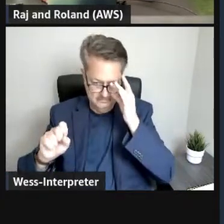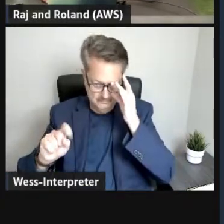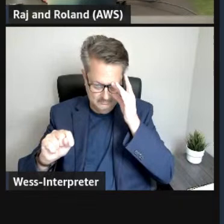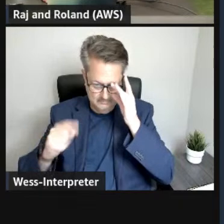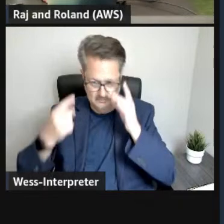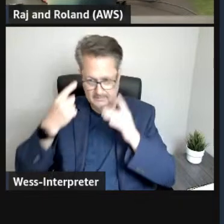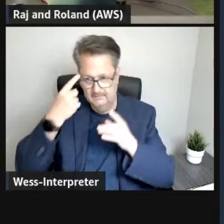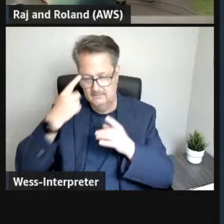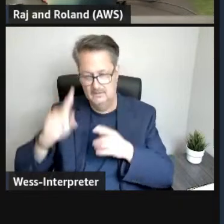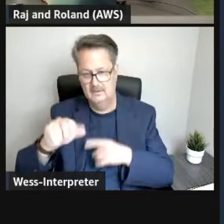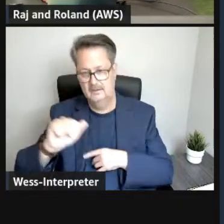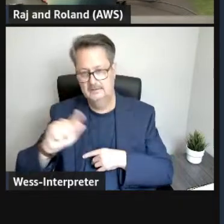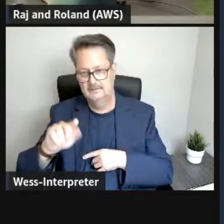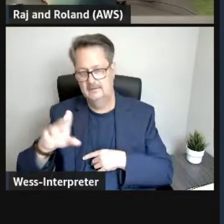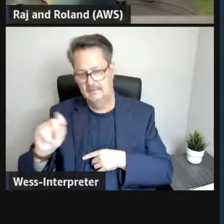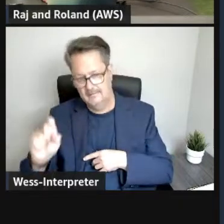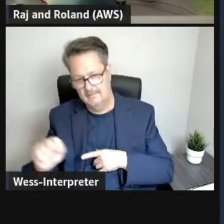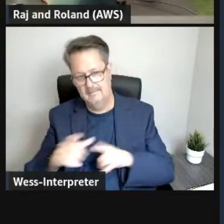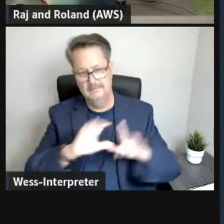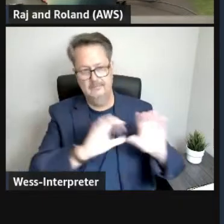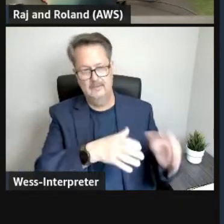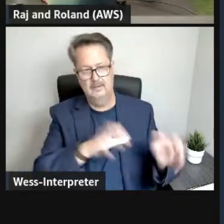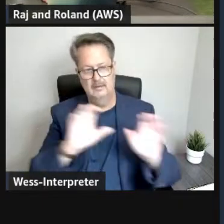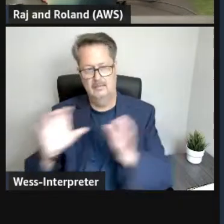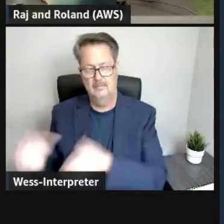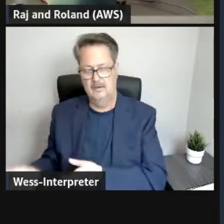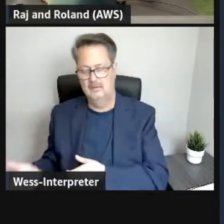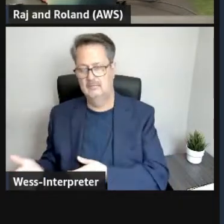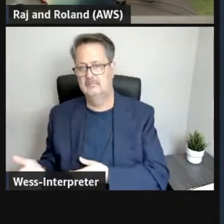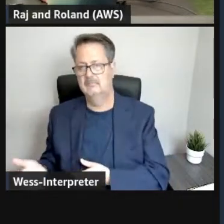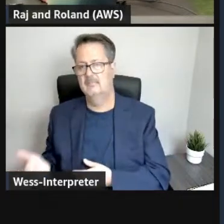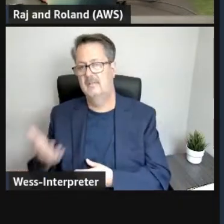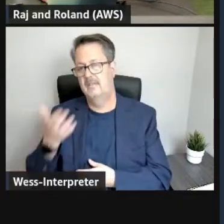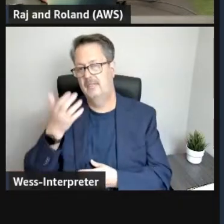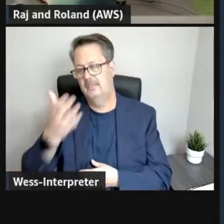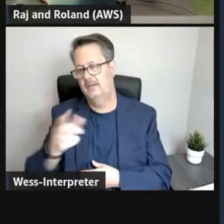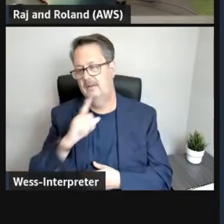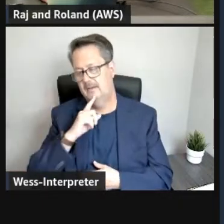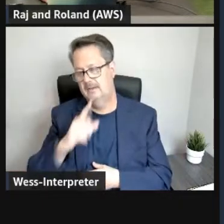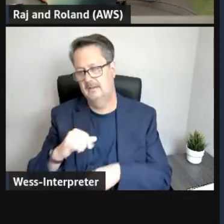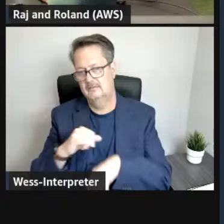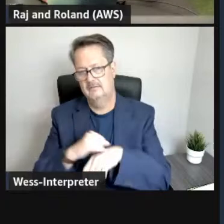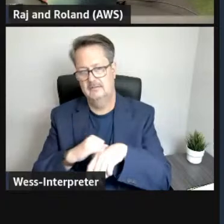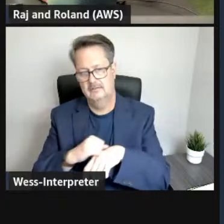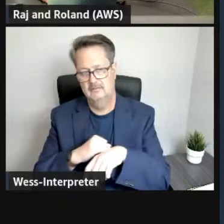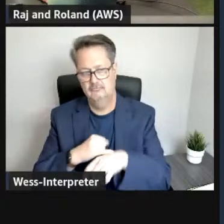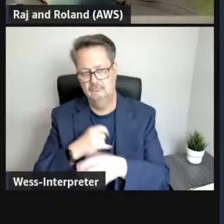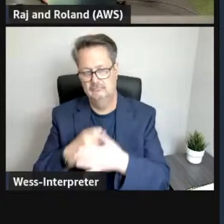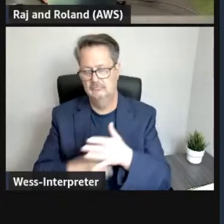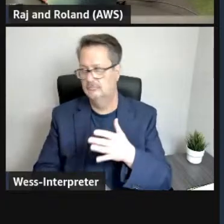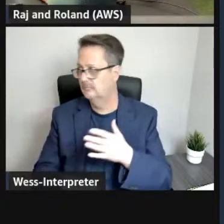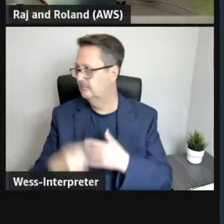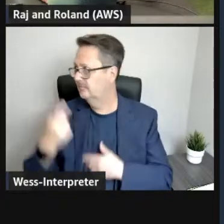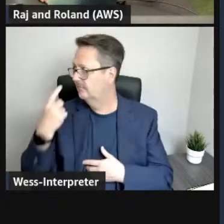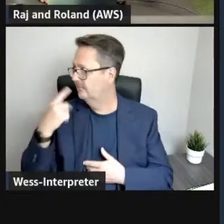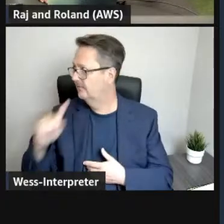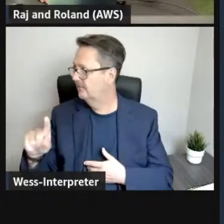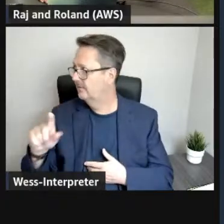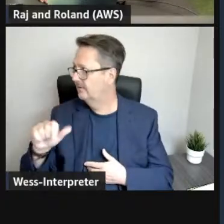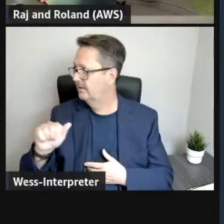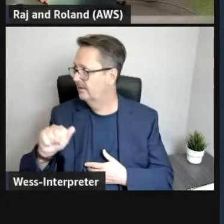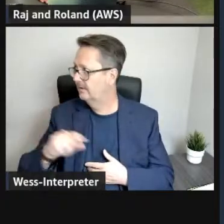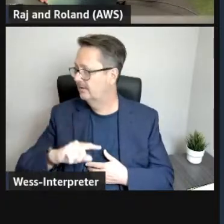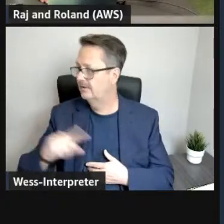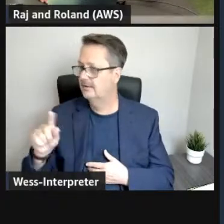AZ pod to database. And then there is a egress charge from application load balancer to outside, but that is minimal compared to